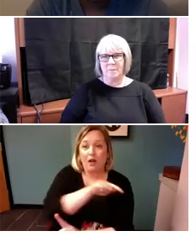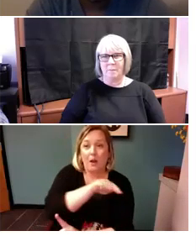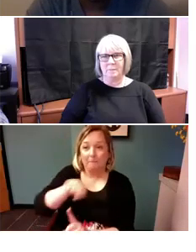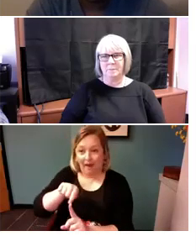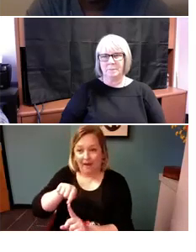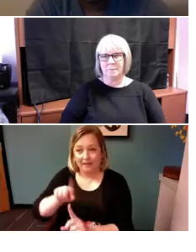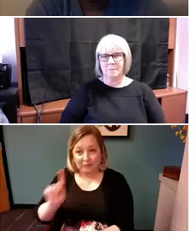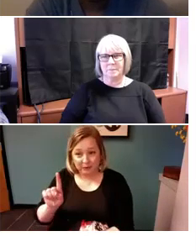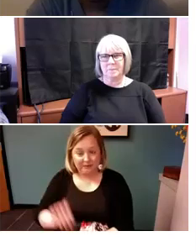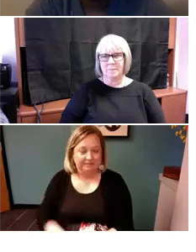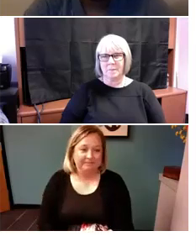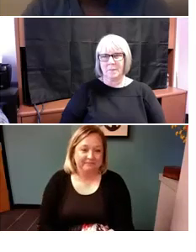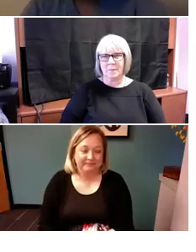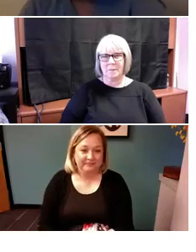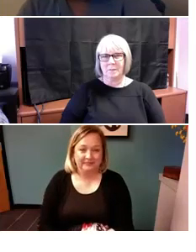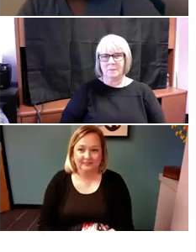one sec.